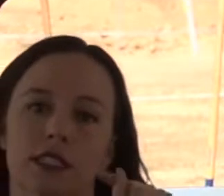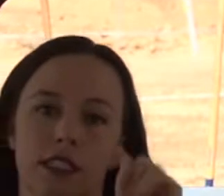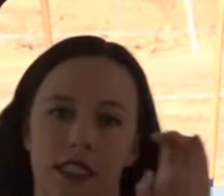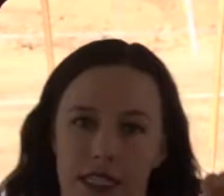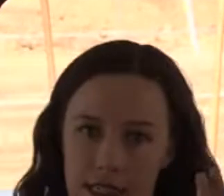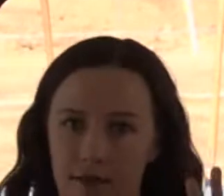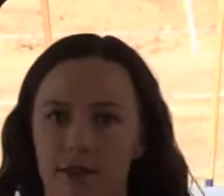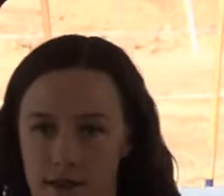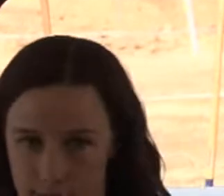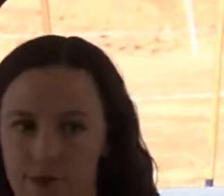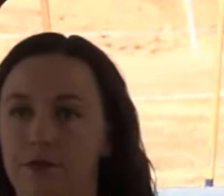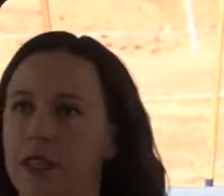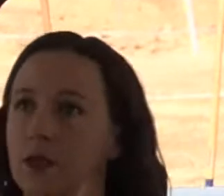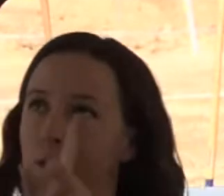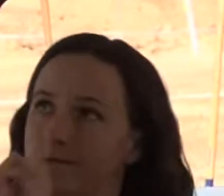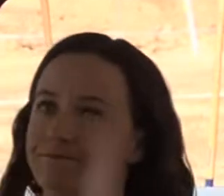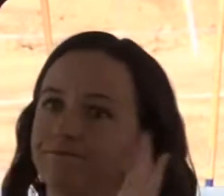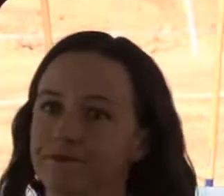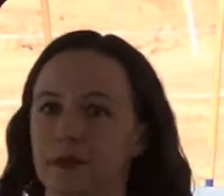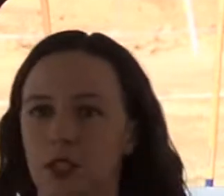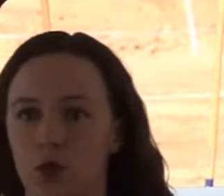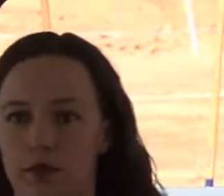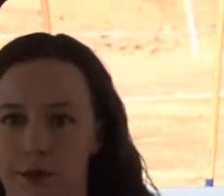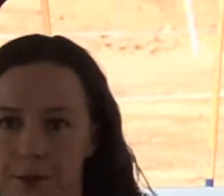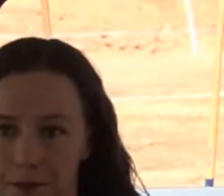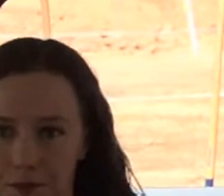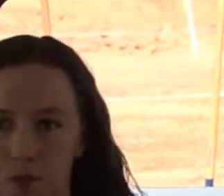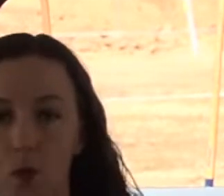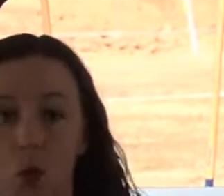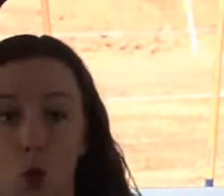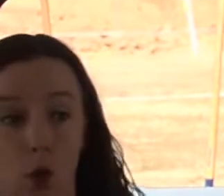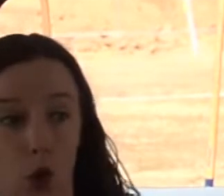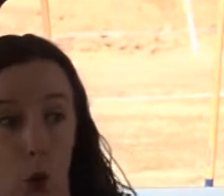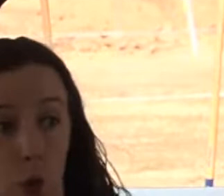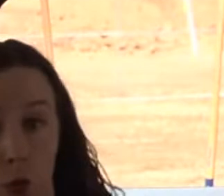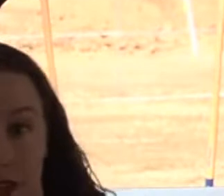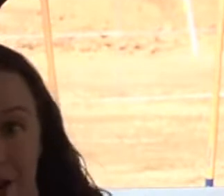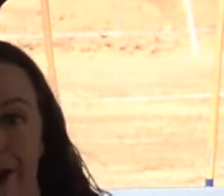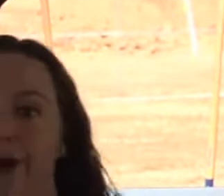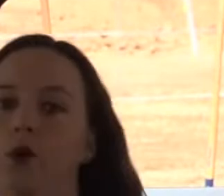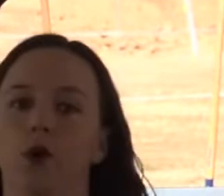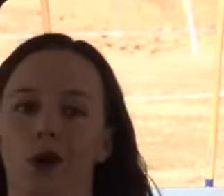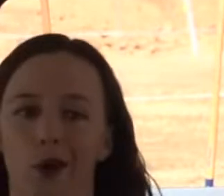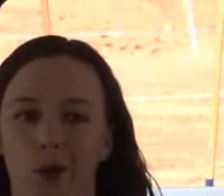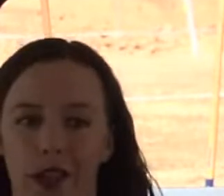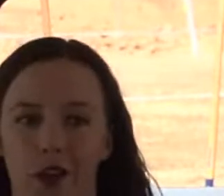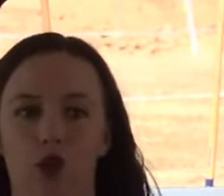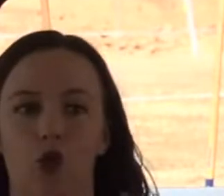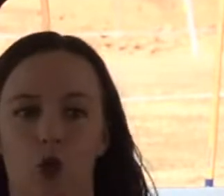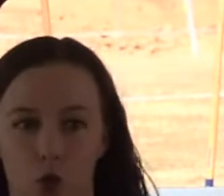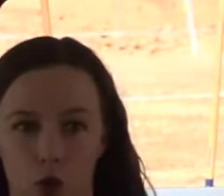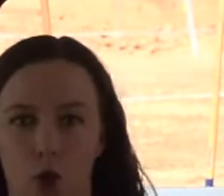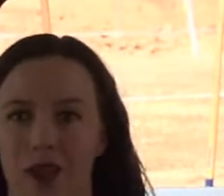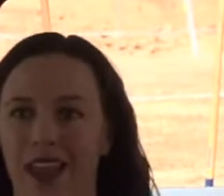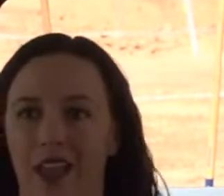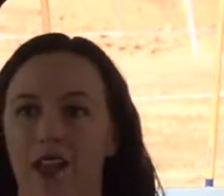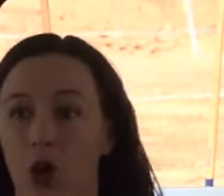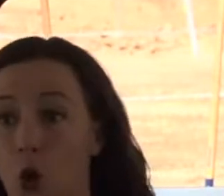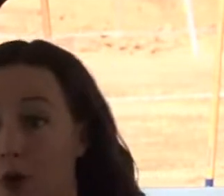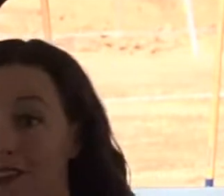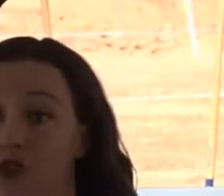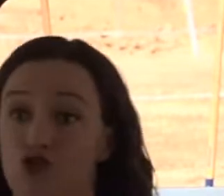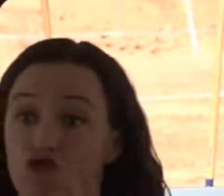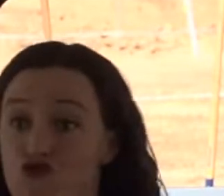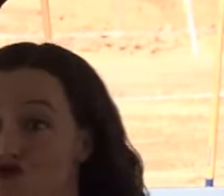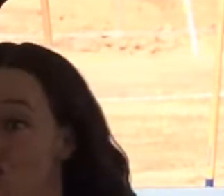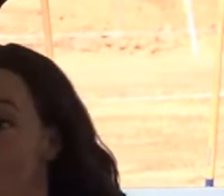that's really important as we think about our economy. What we do here is we're growing what we grow. We feed the world, right? We grow